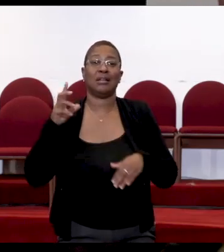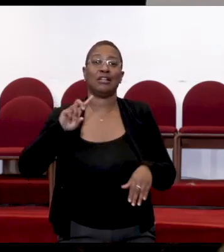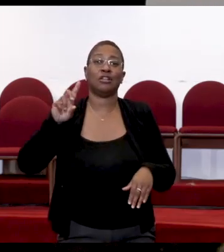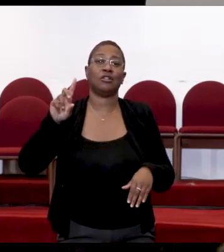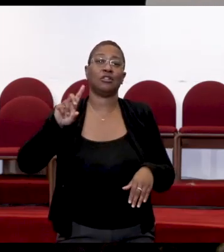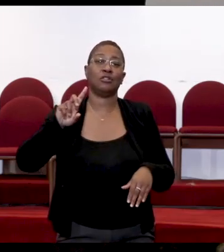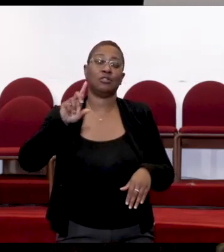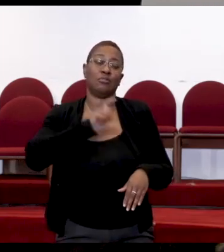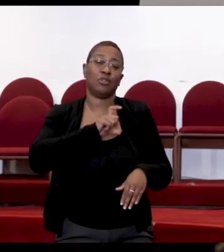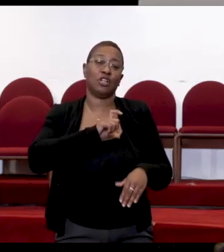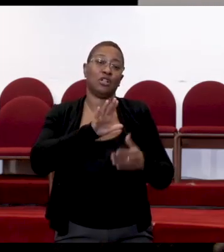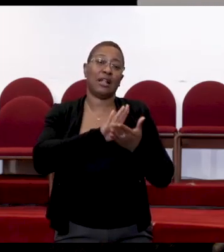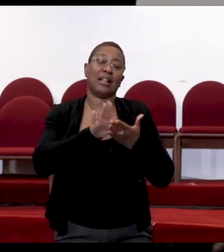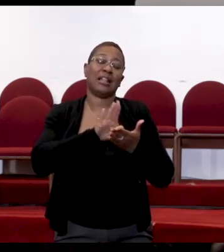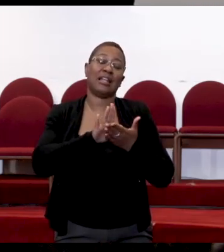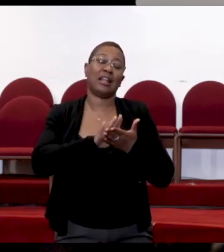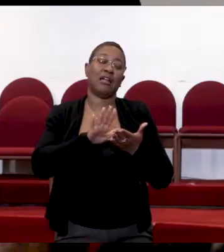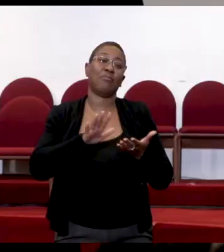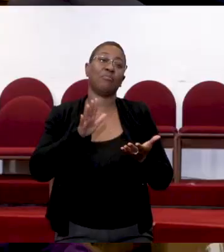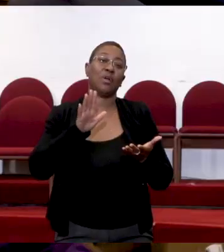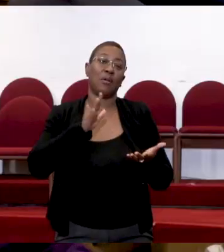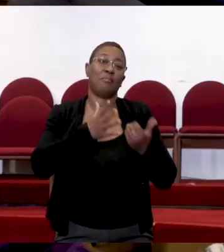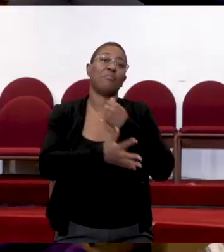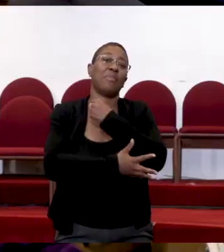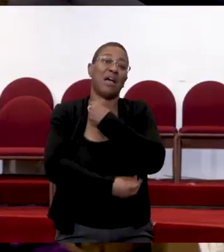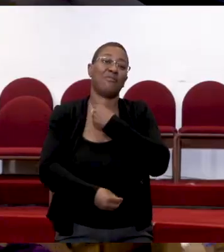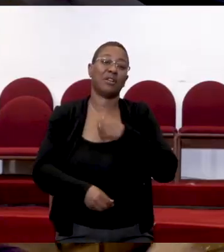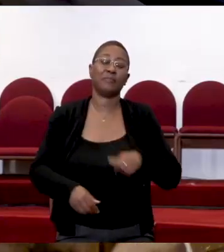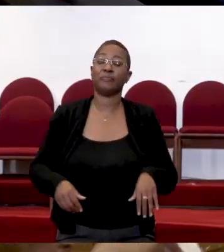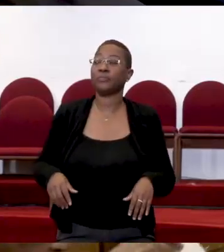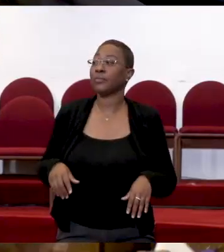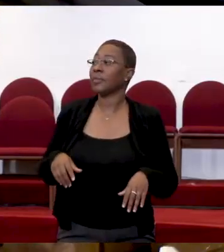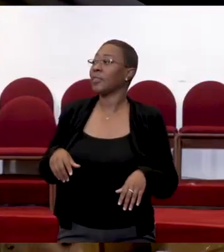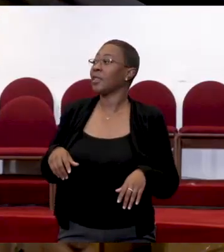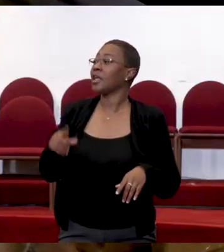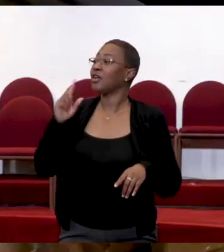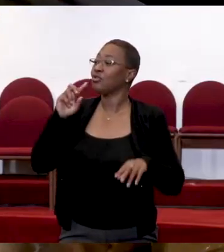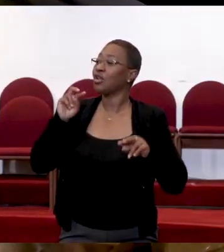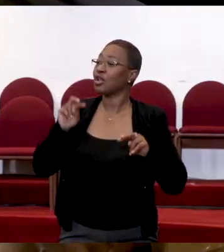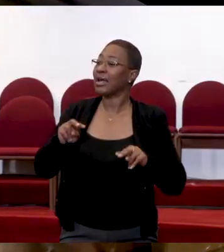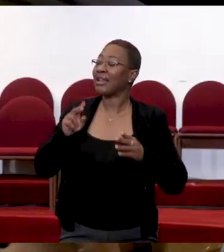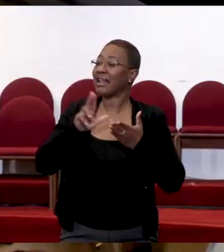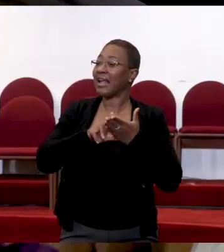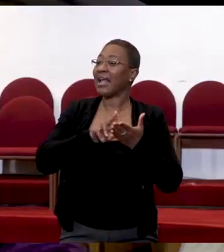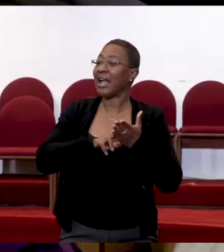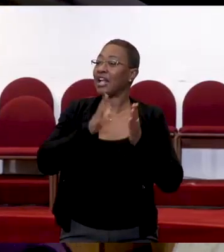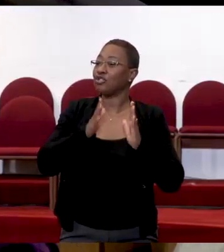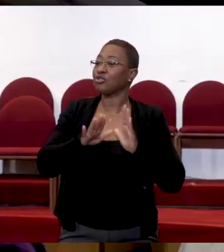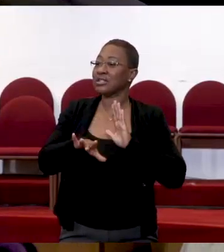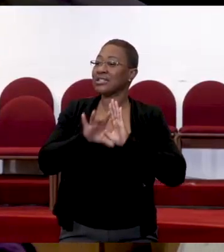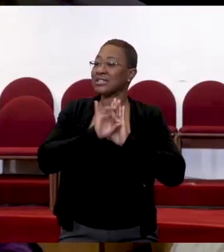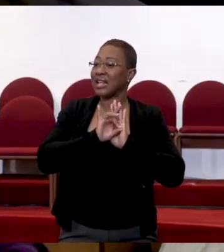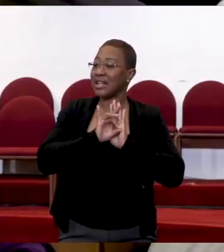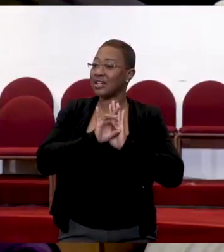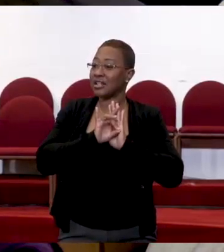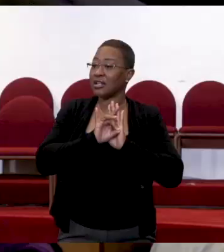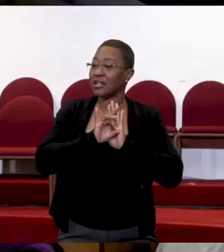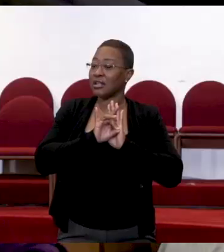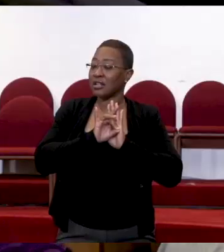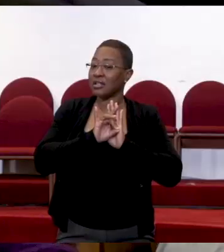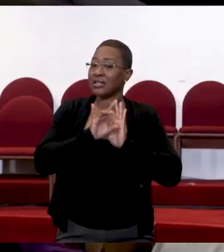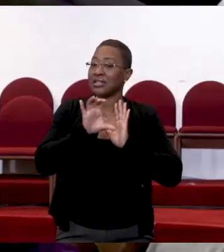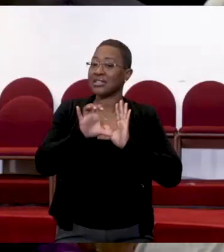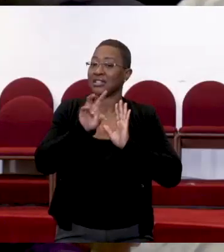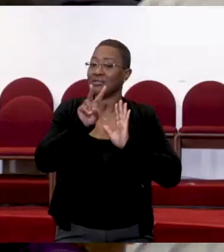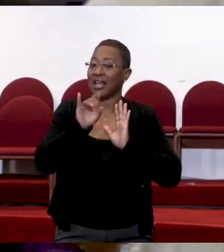of poverty. Right. If you look at the contractors that were selected as the CVI